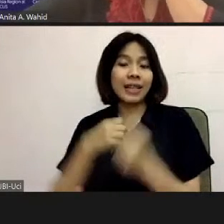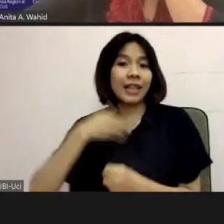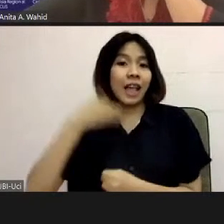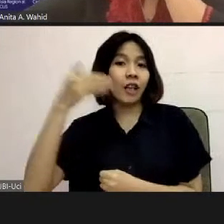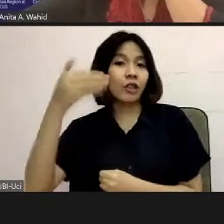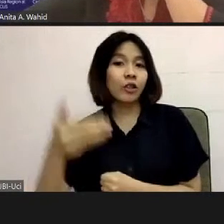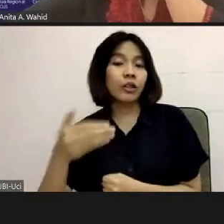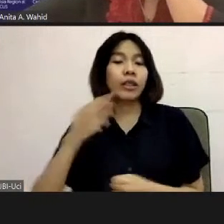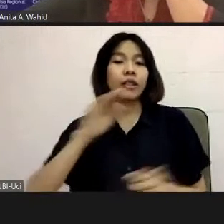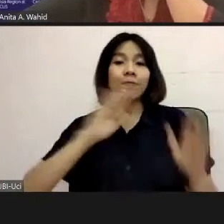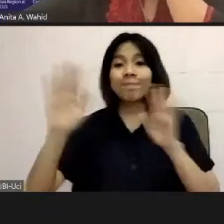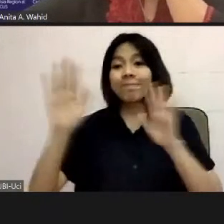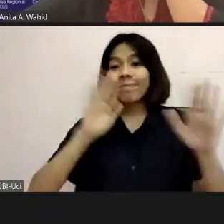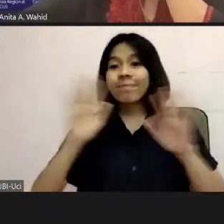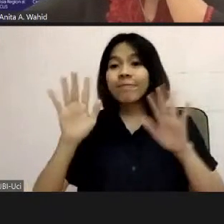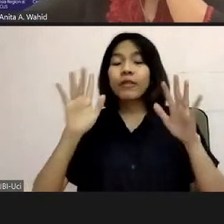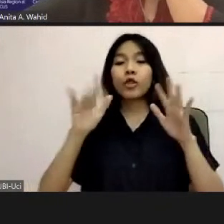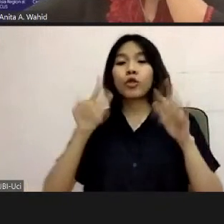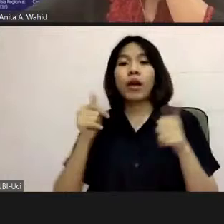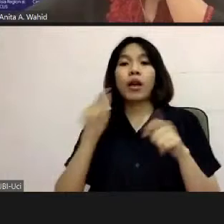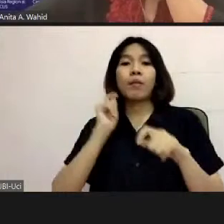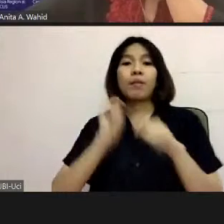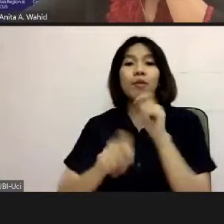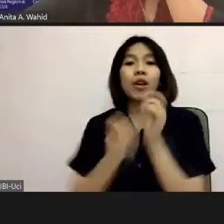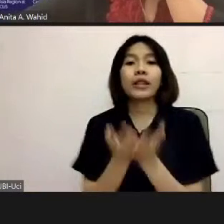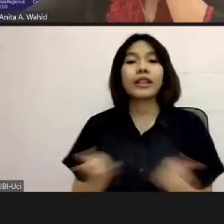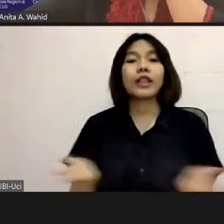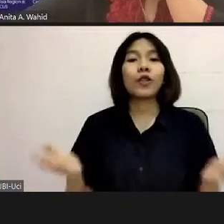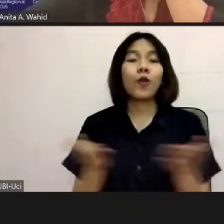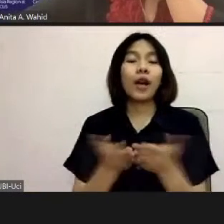for democracy for all. Thank you so much, and see you next time.